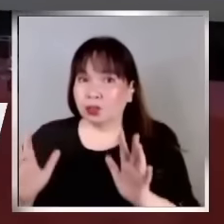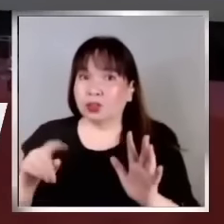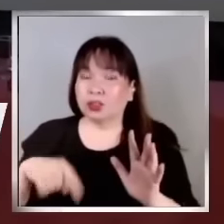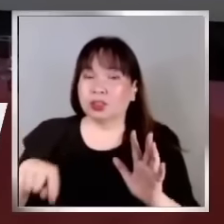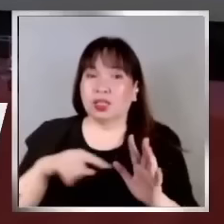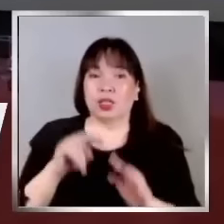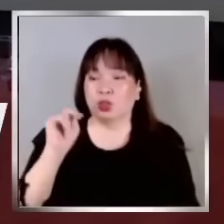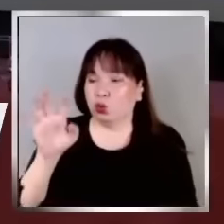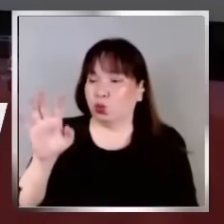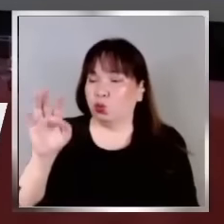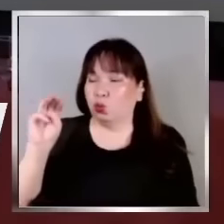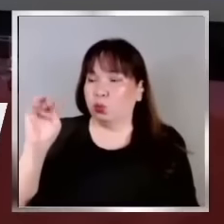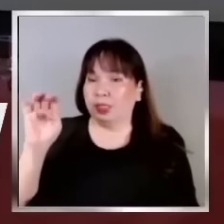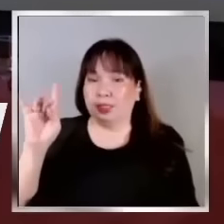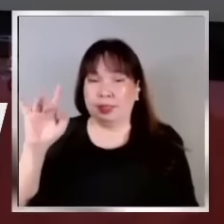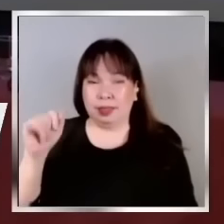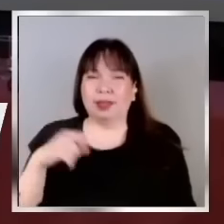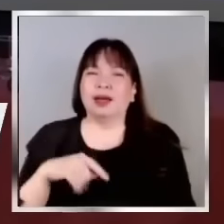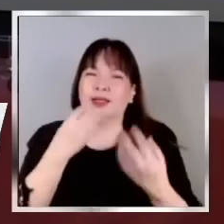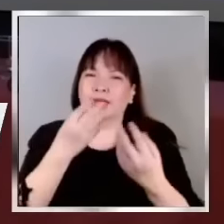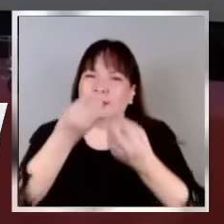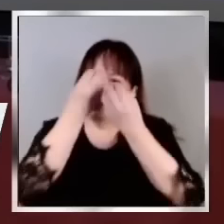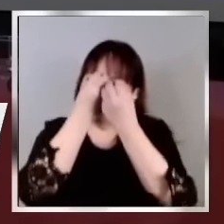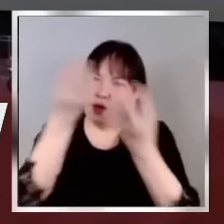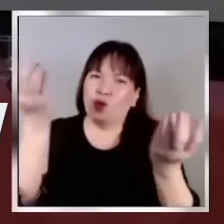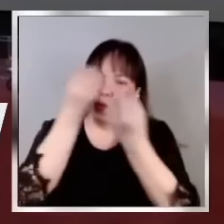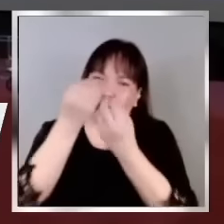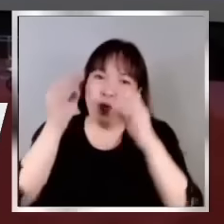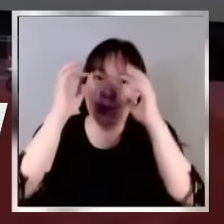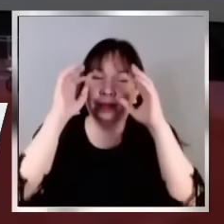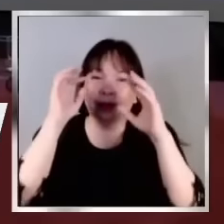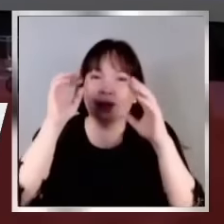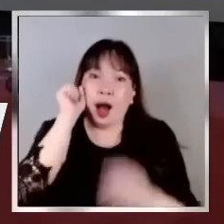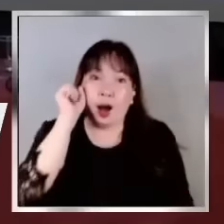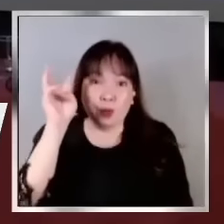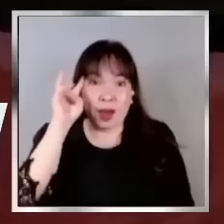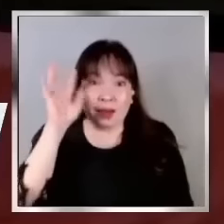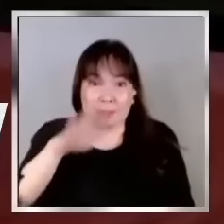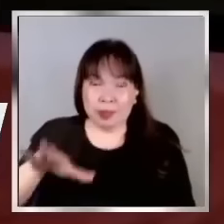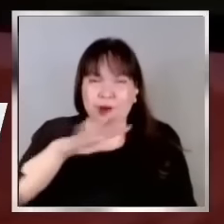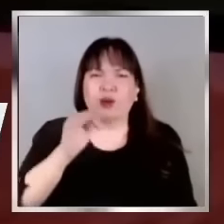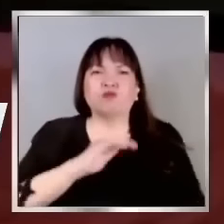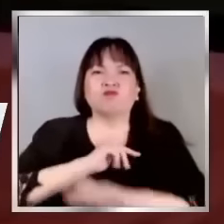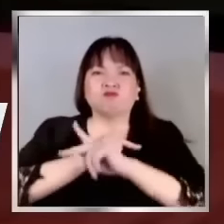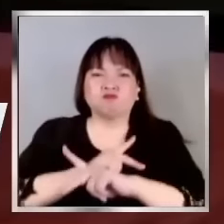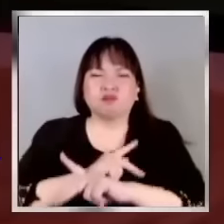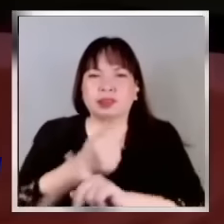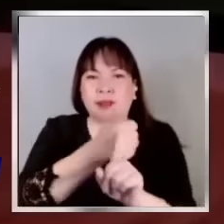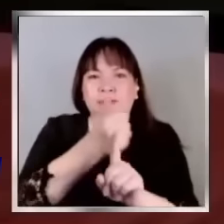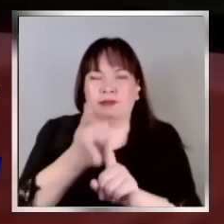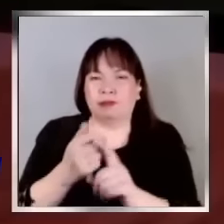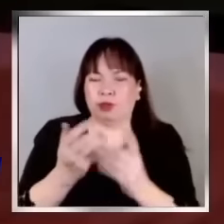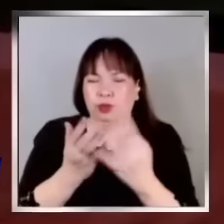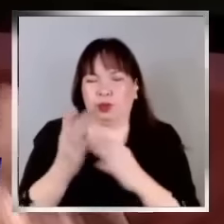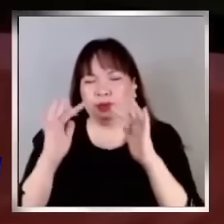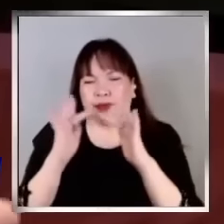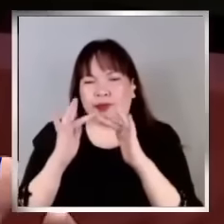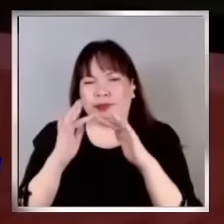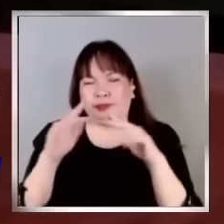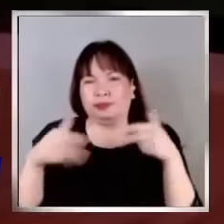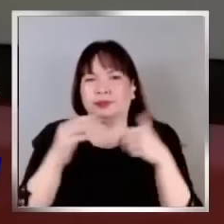are able to educate the public on how to stay safe online. The objective of the campaign really is